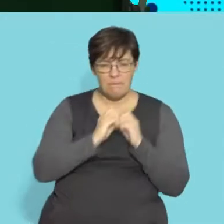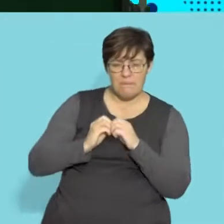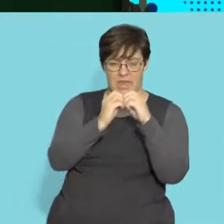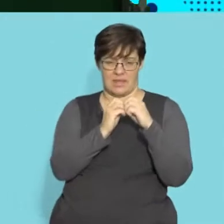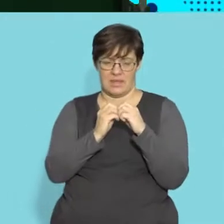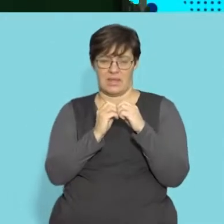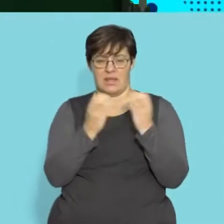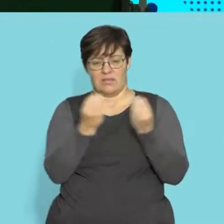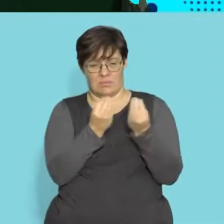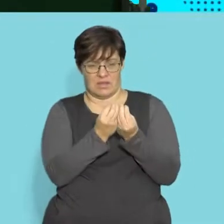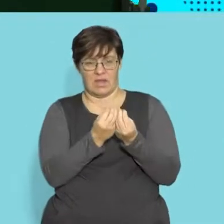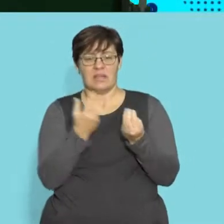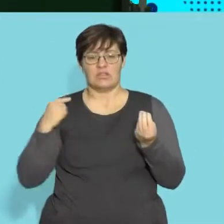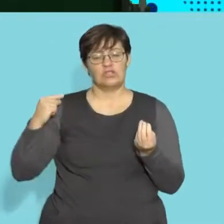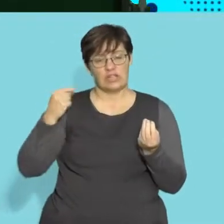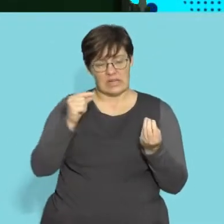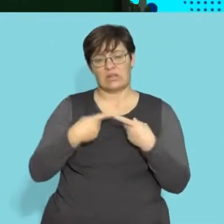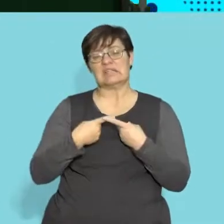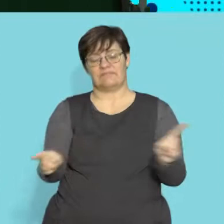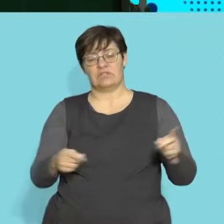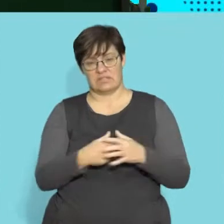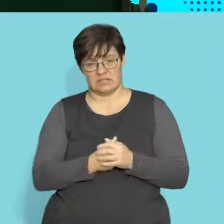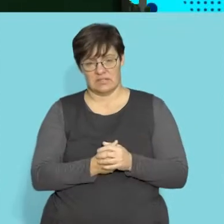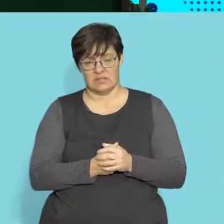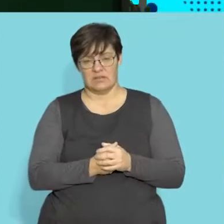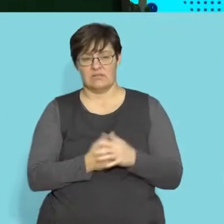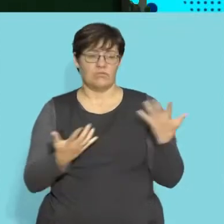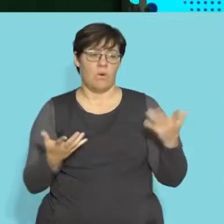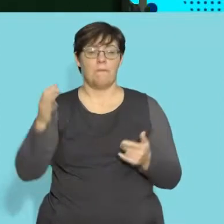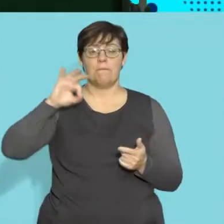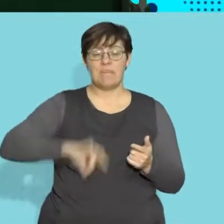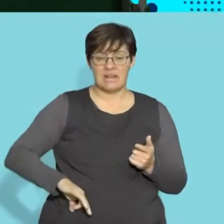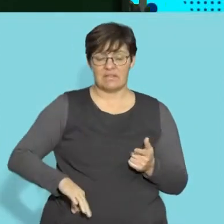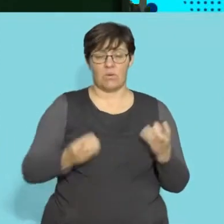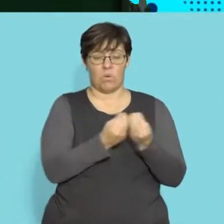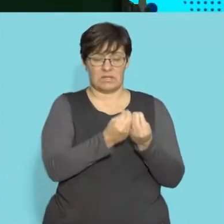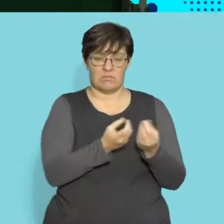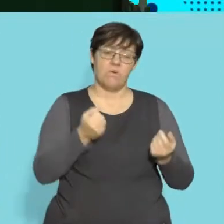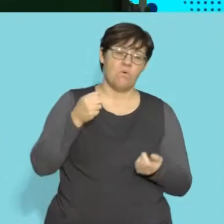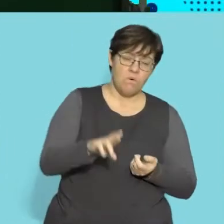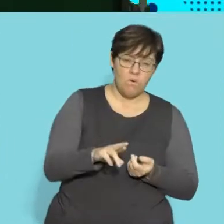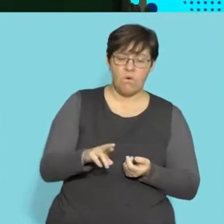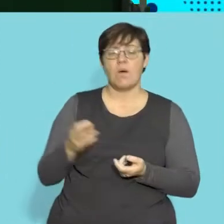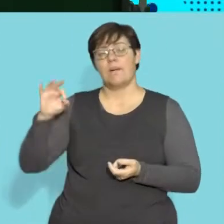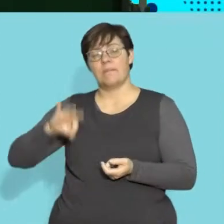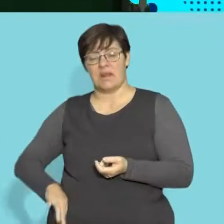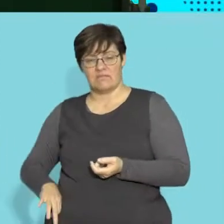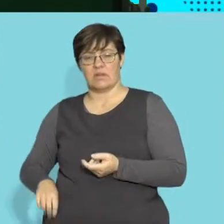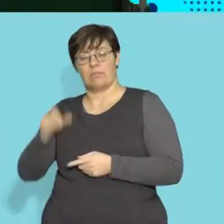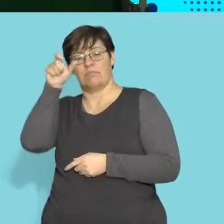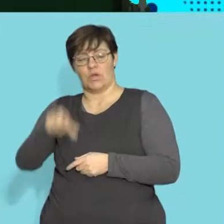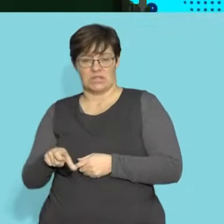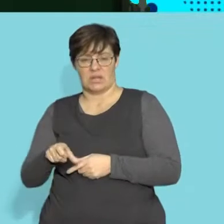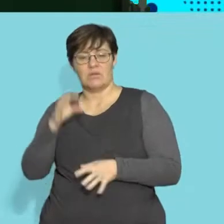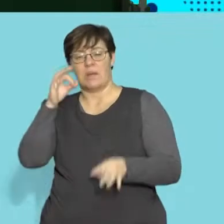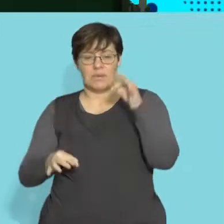an organism that is genetically different, and that is either to the benefit of the organism or to the benefit of the person that